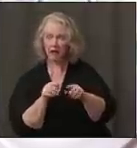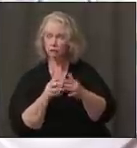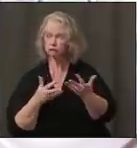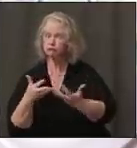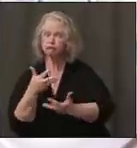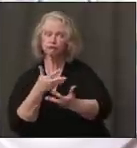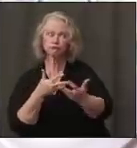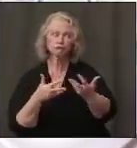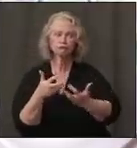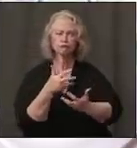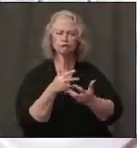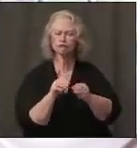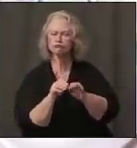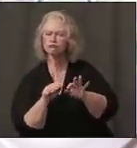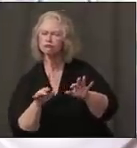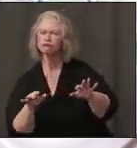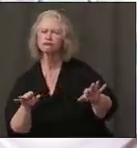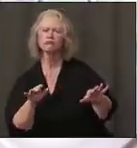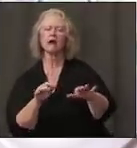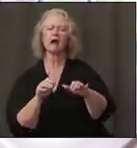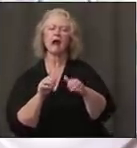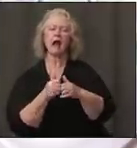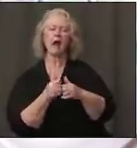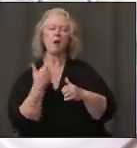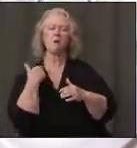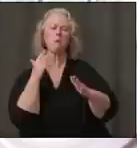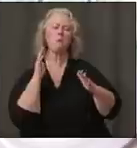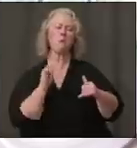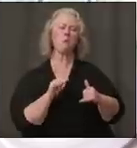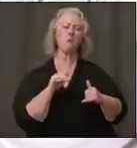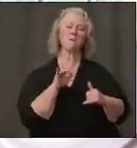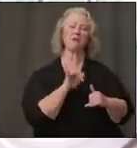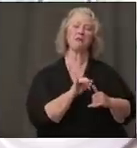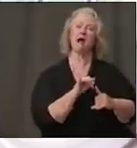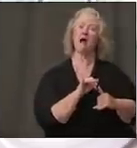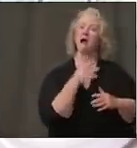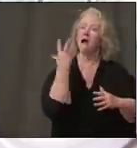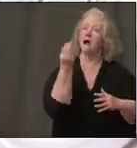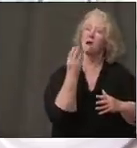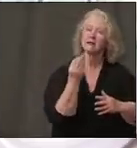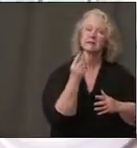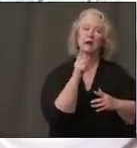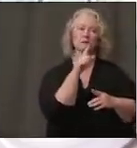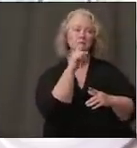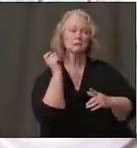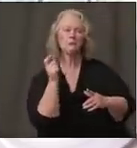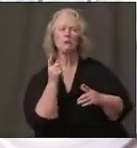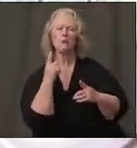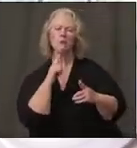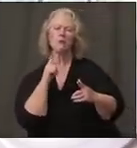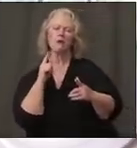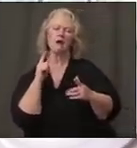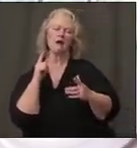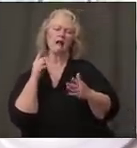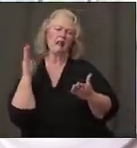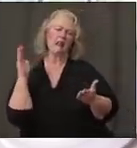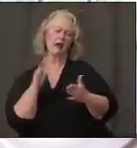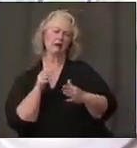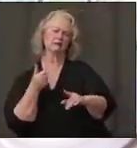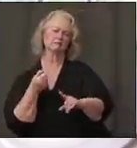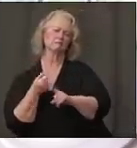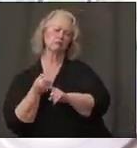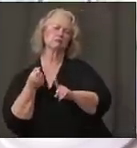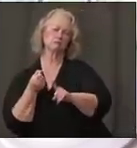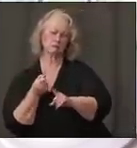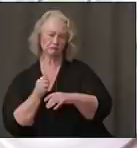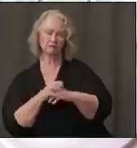this seasonality of this virus will help offset some of that risk, and maybe a lot of it. And we'll be able to have, hopefully, a